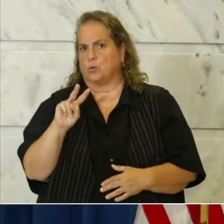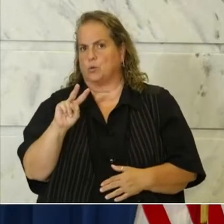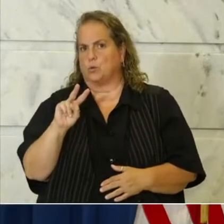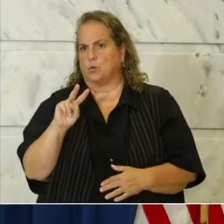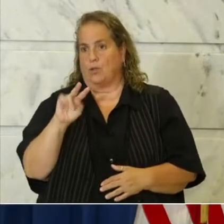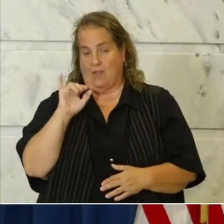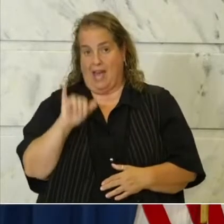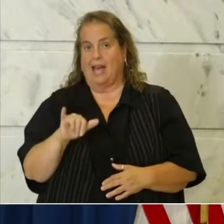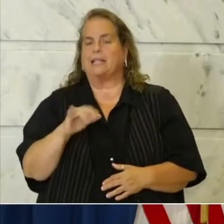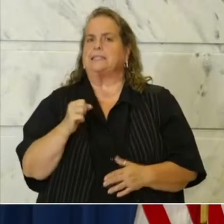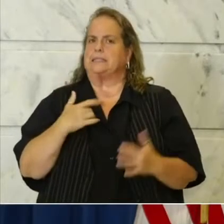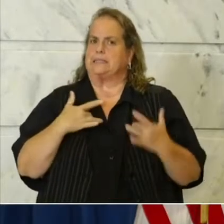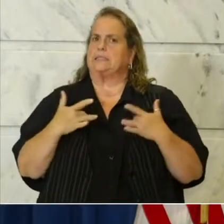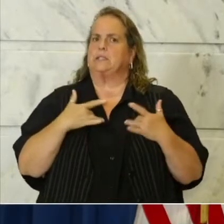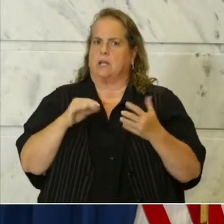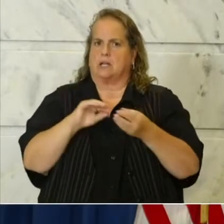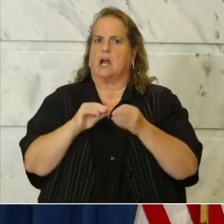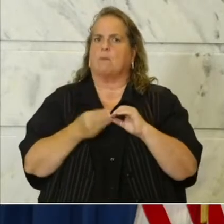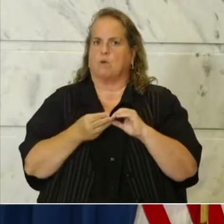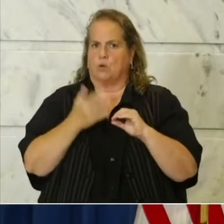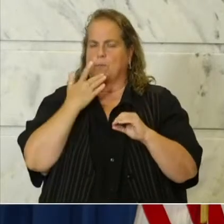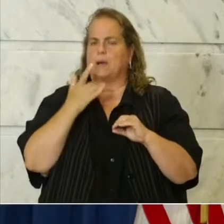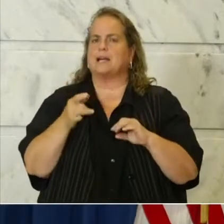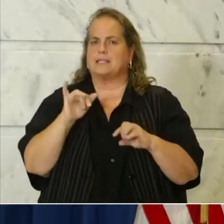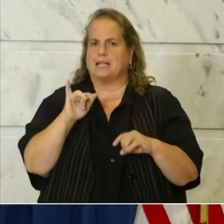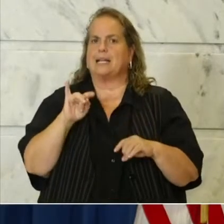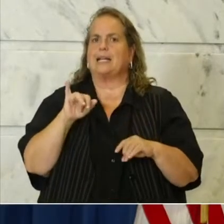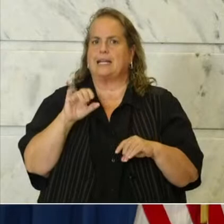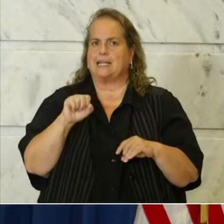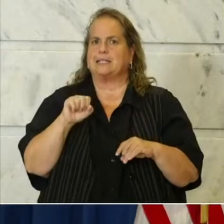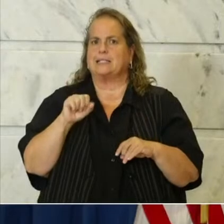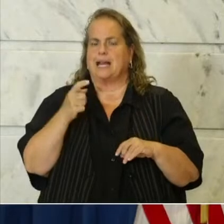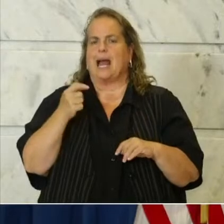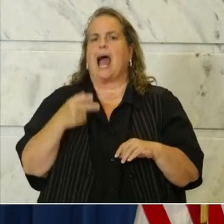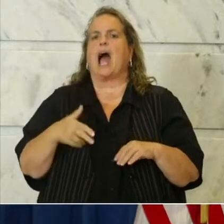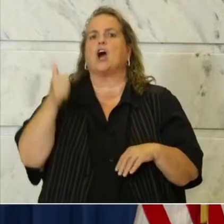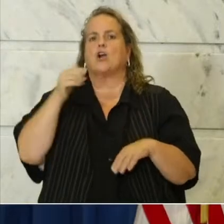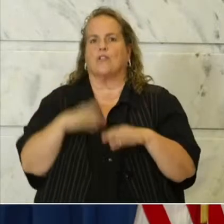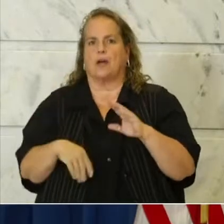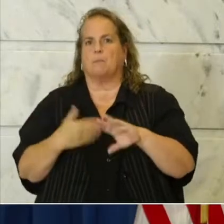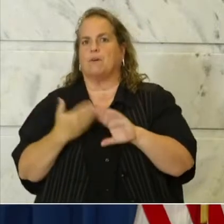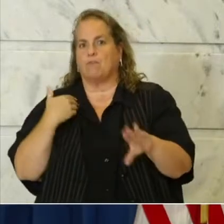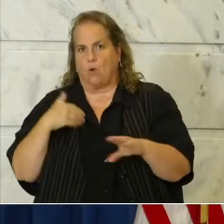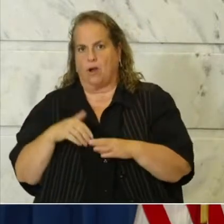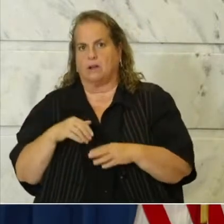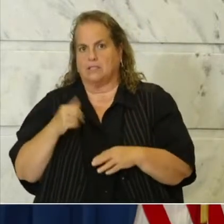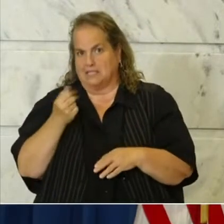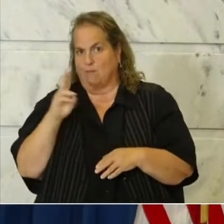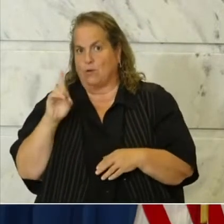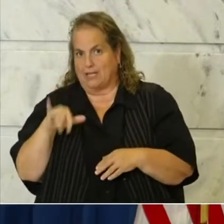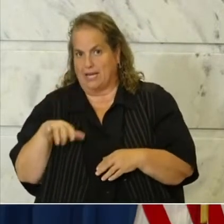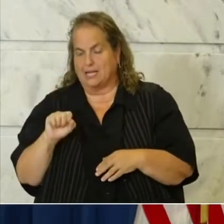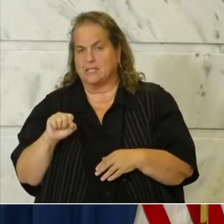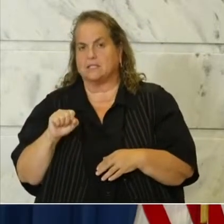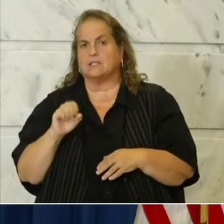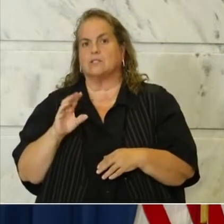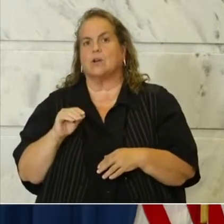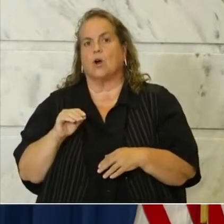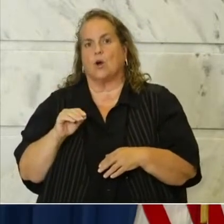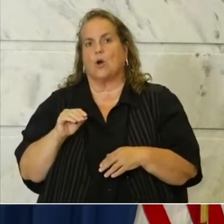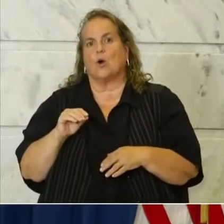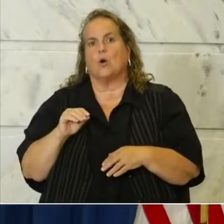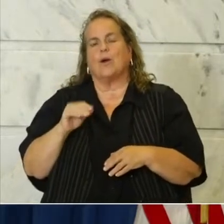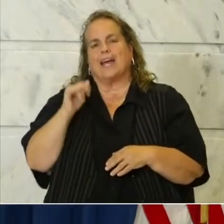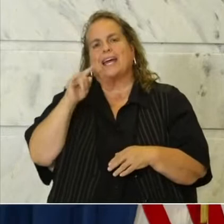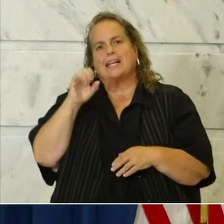is a worrisome number because it's higher than it's been in a number of days, though it'll oscillate a little up